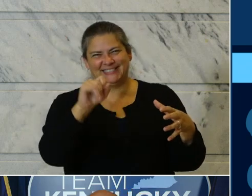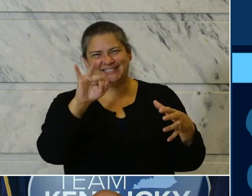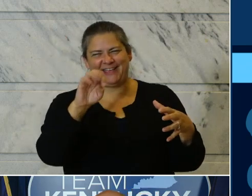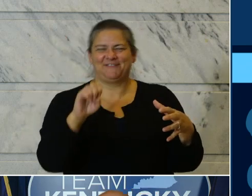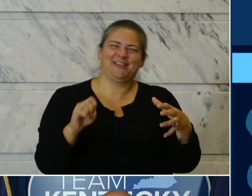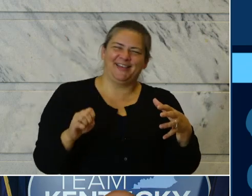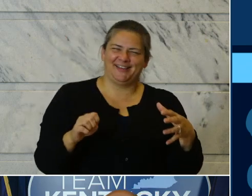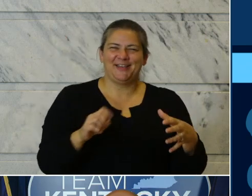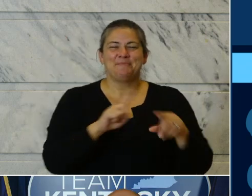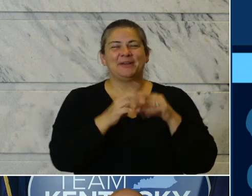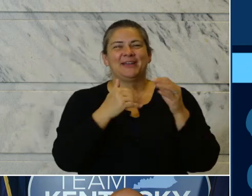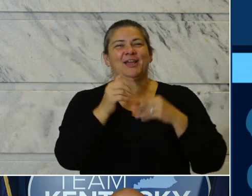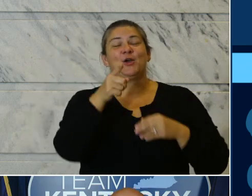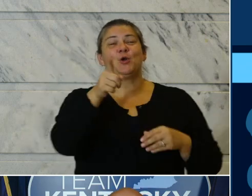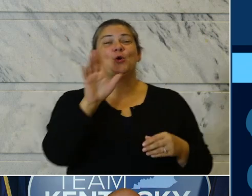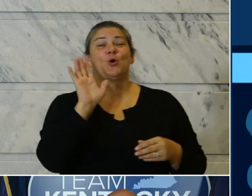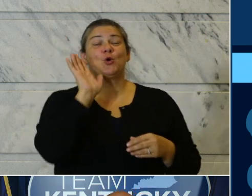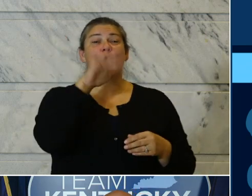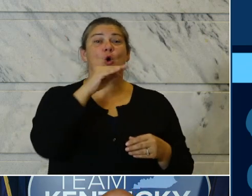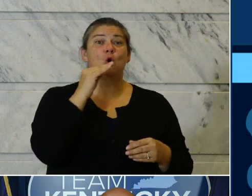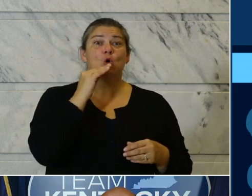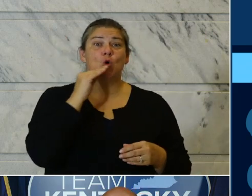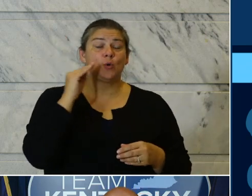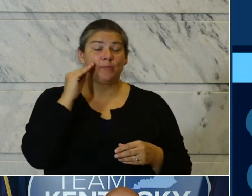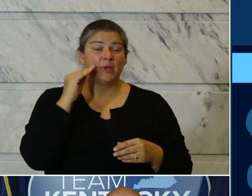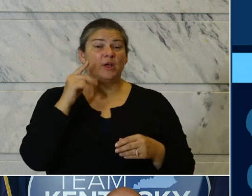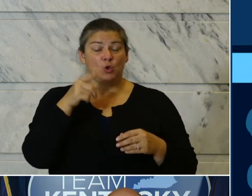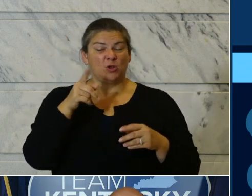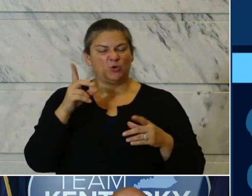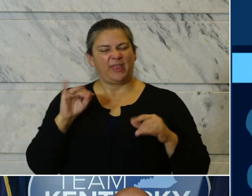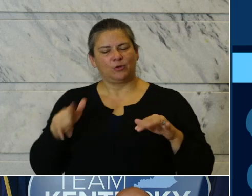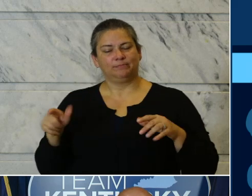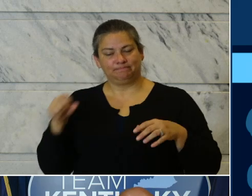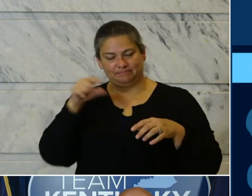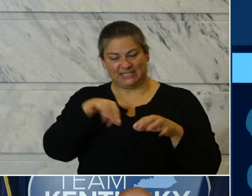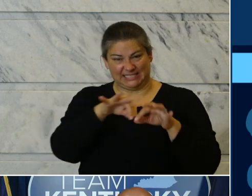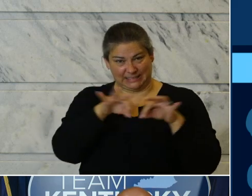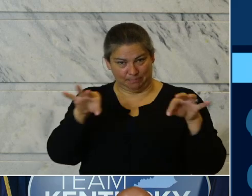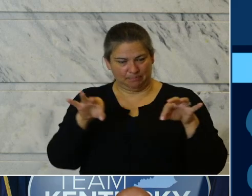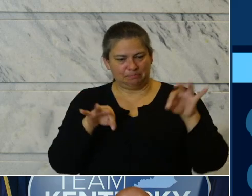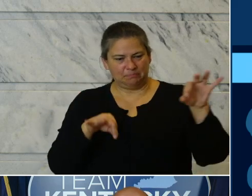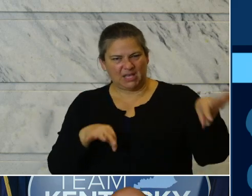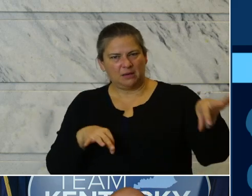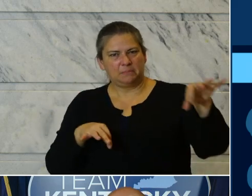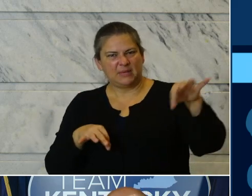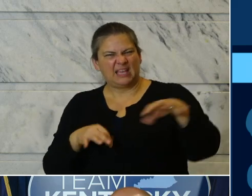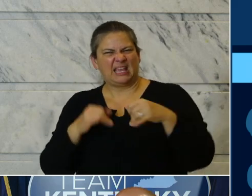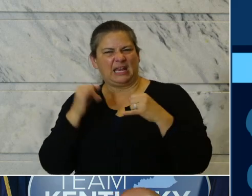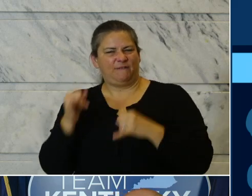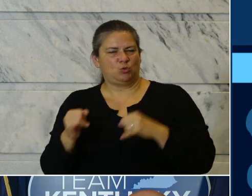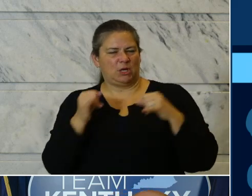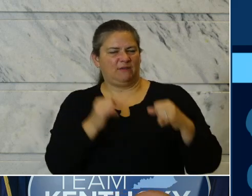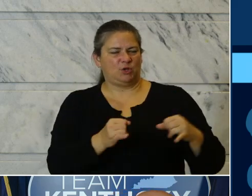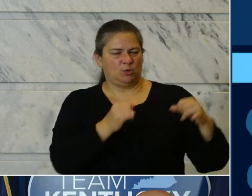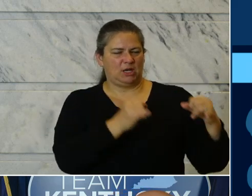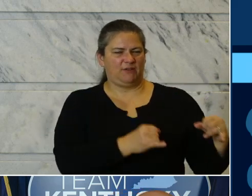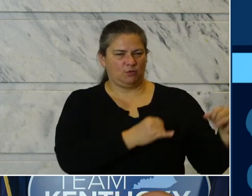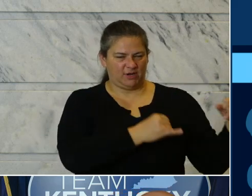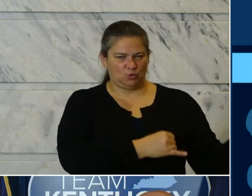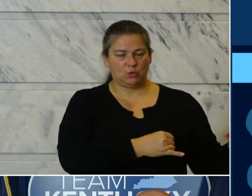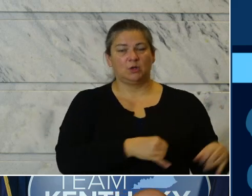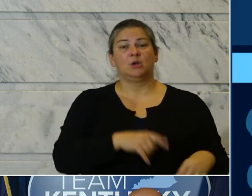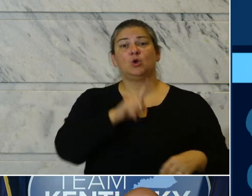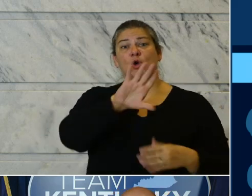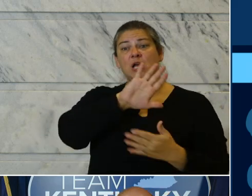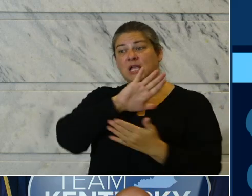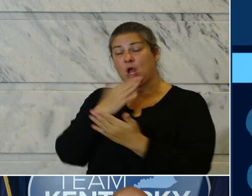wipe and wipe off the outside of the package, but obviously don't wipe off food and then eat the food. Wipe off the package, and then your